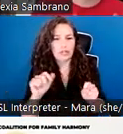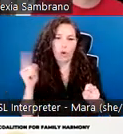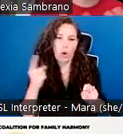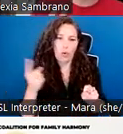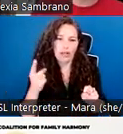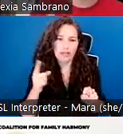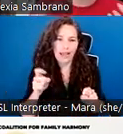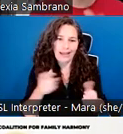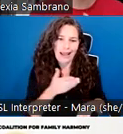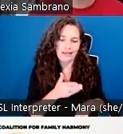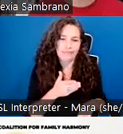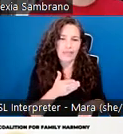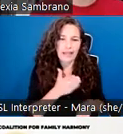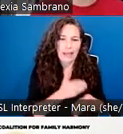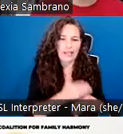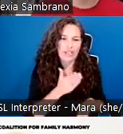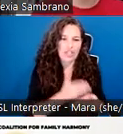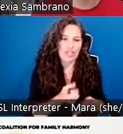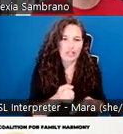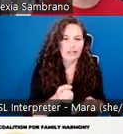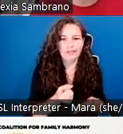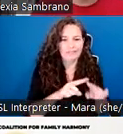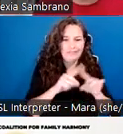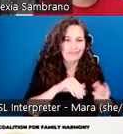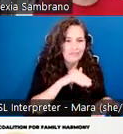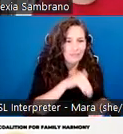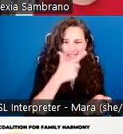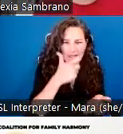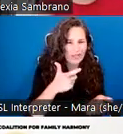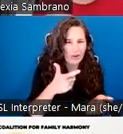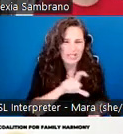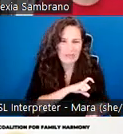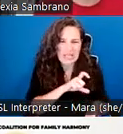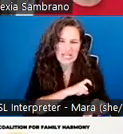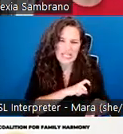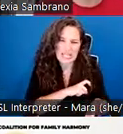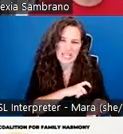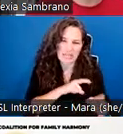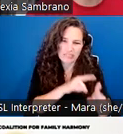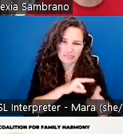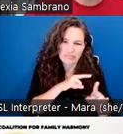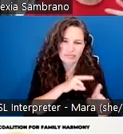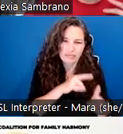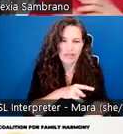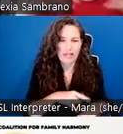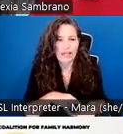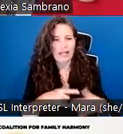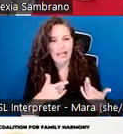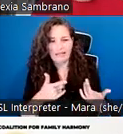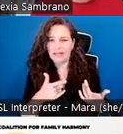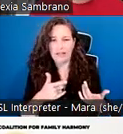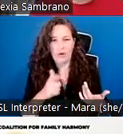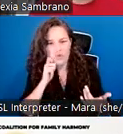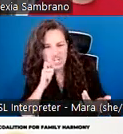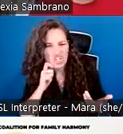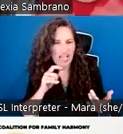and ongoing crises of policing and racialized violence without a doubt overlap with the abuse and harassment that trans people, who many are trans